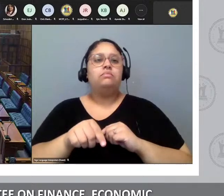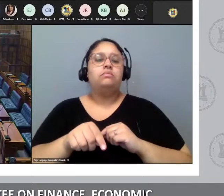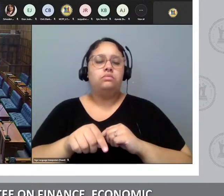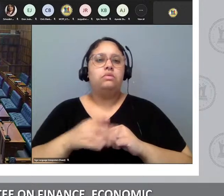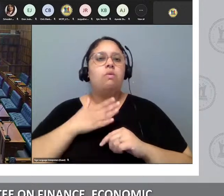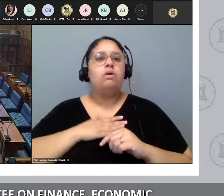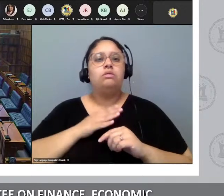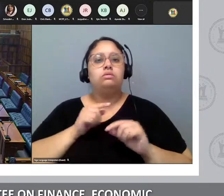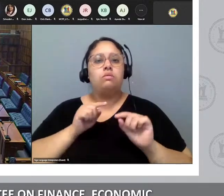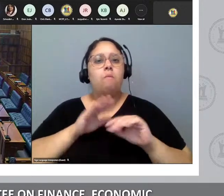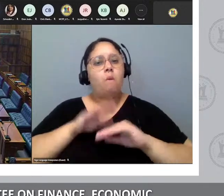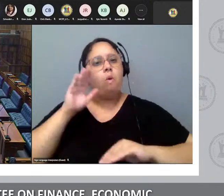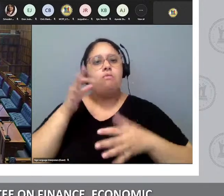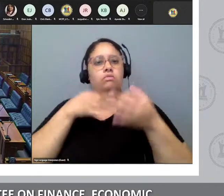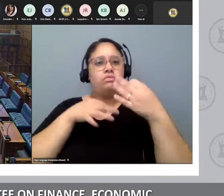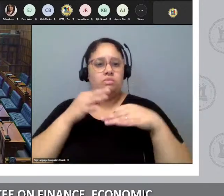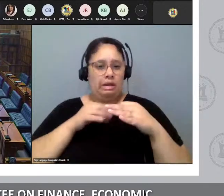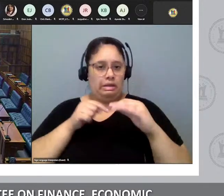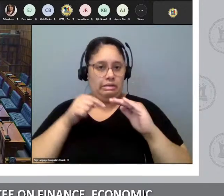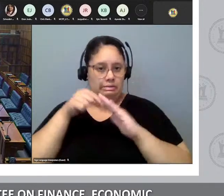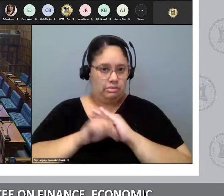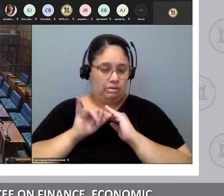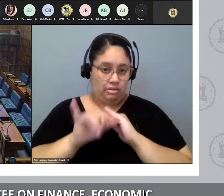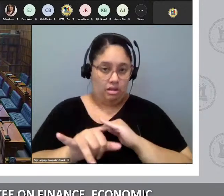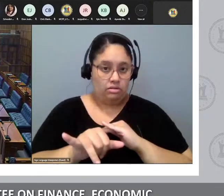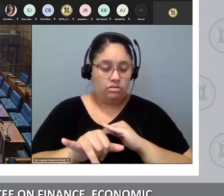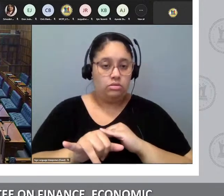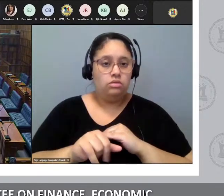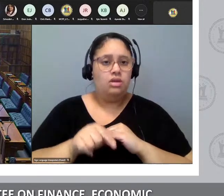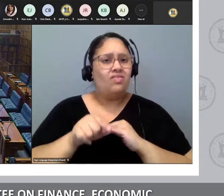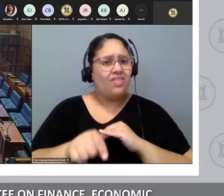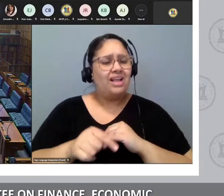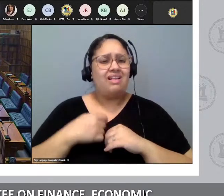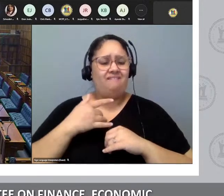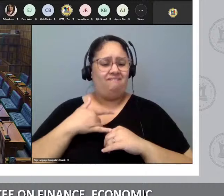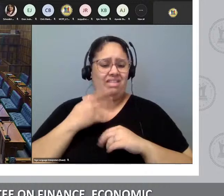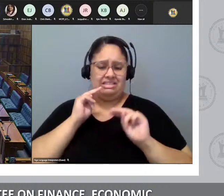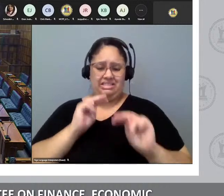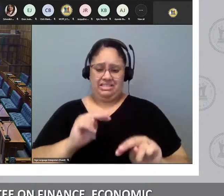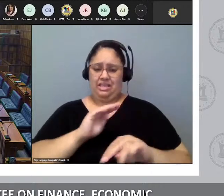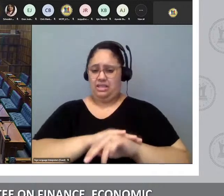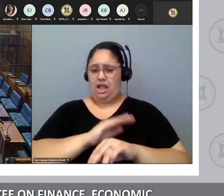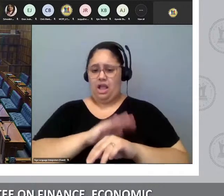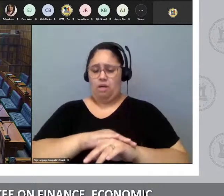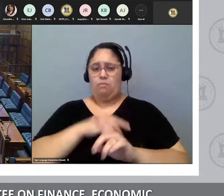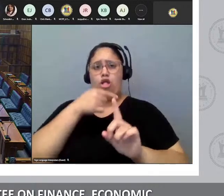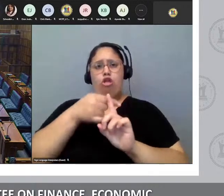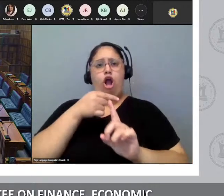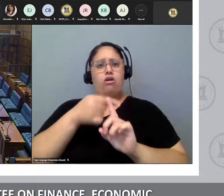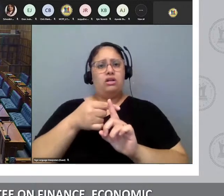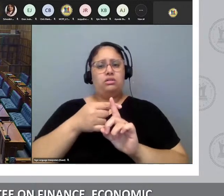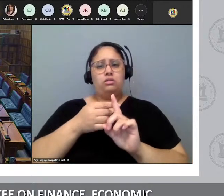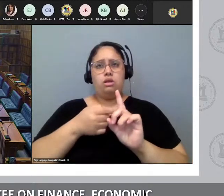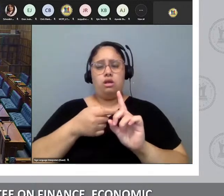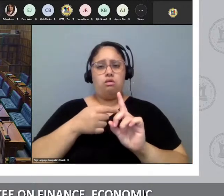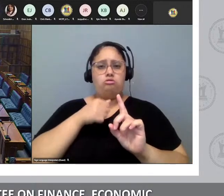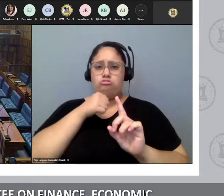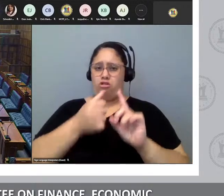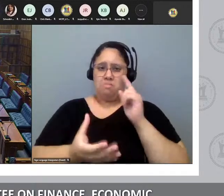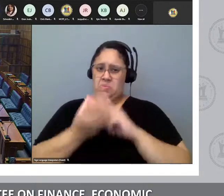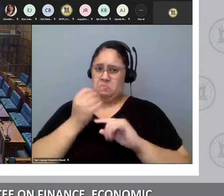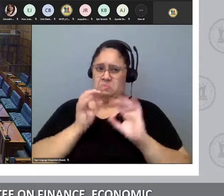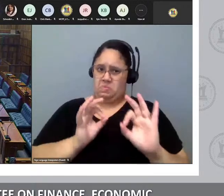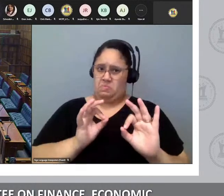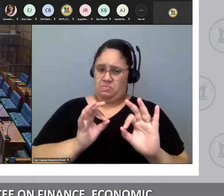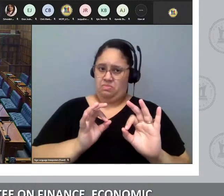inform us of your definition of that but that is still way above the the target uh